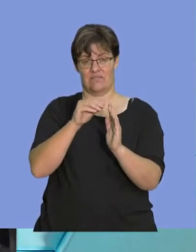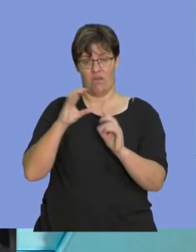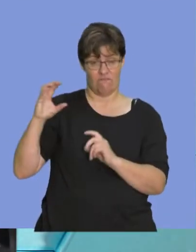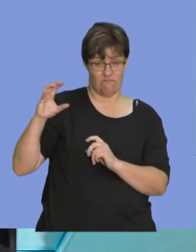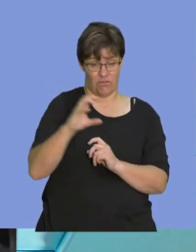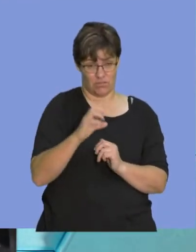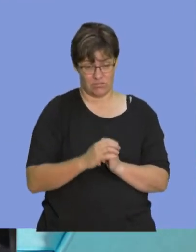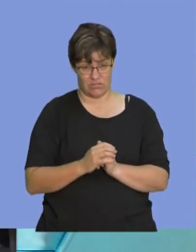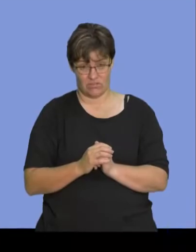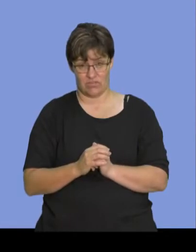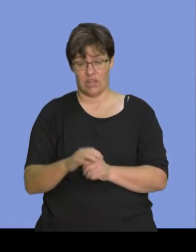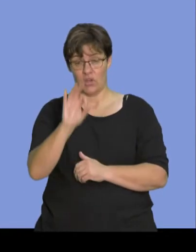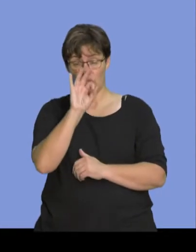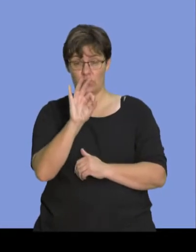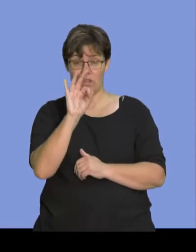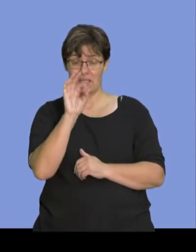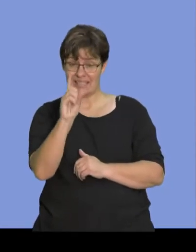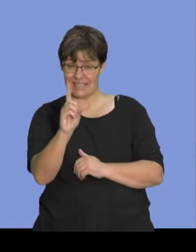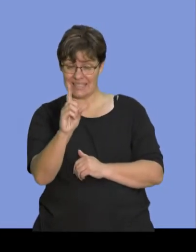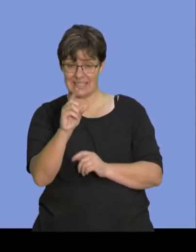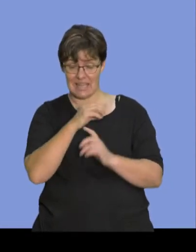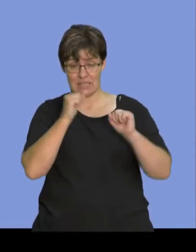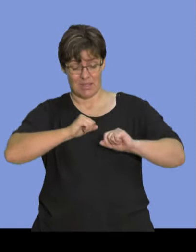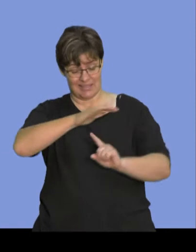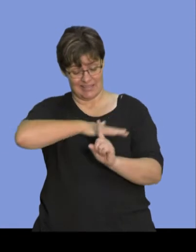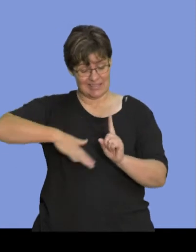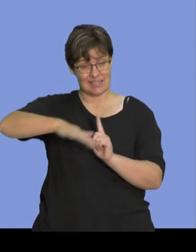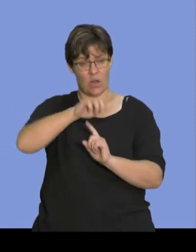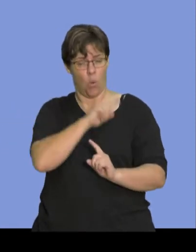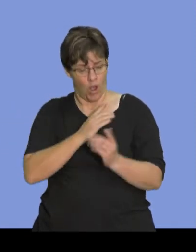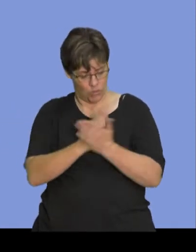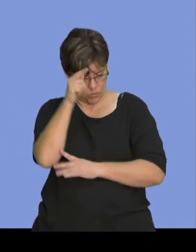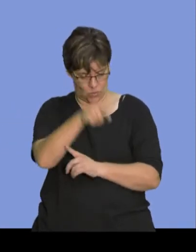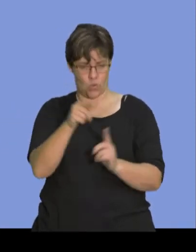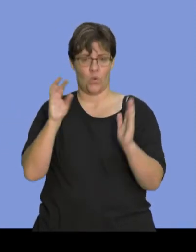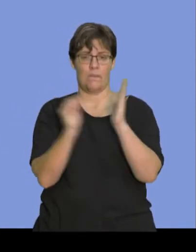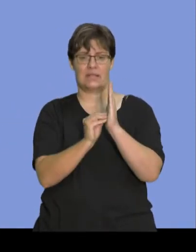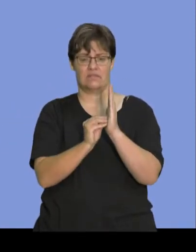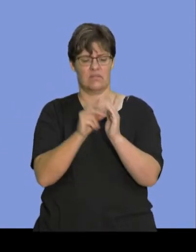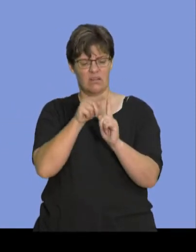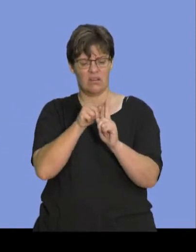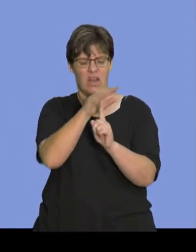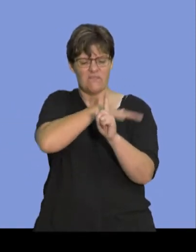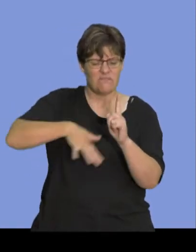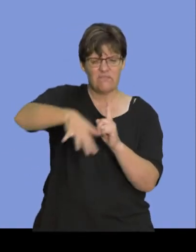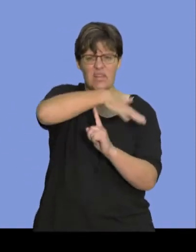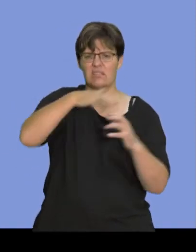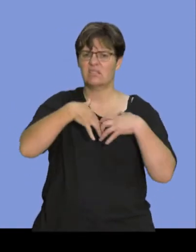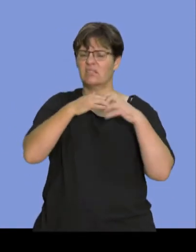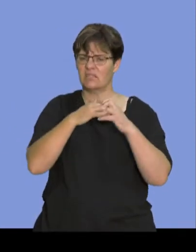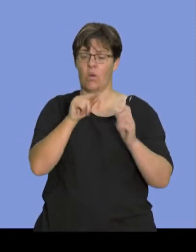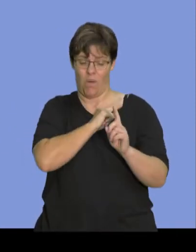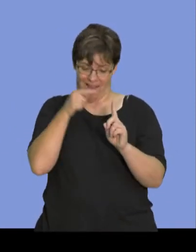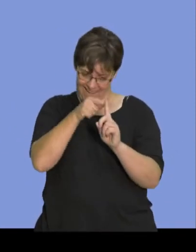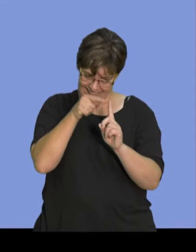So a three-dimensional region in space, this is due to the magnet. So what creates the magnetic field is actually